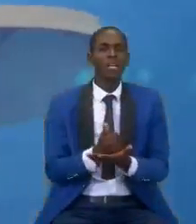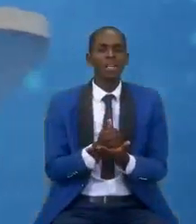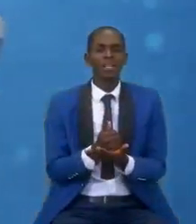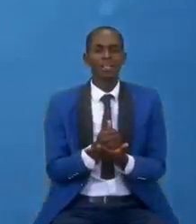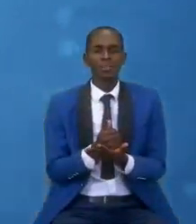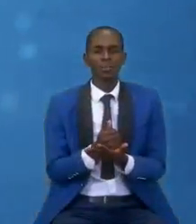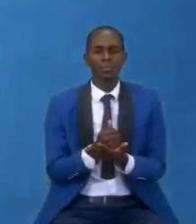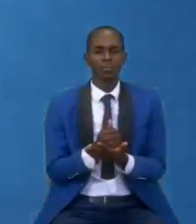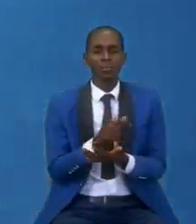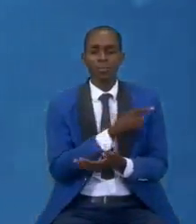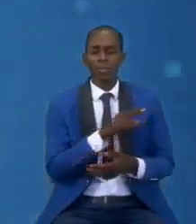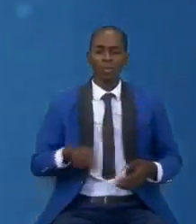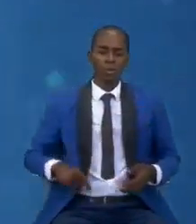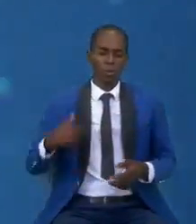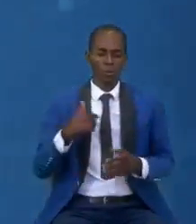in your people,